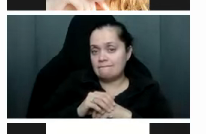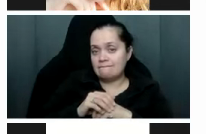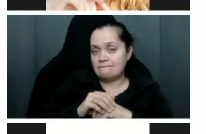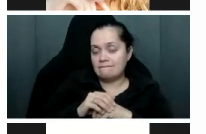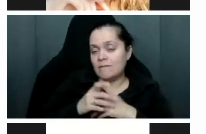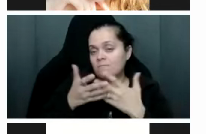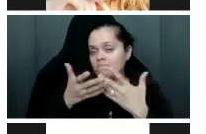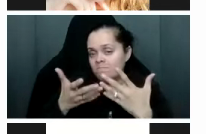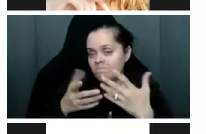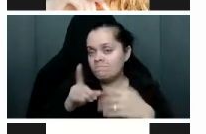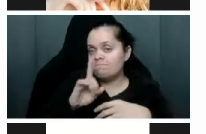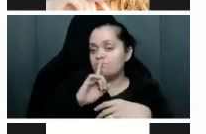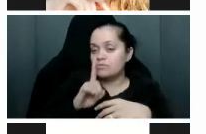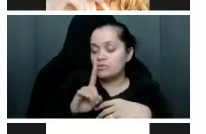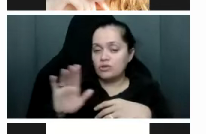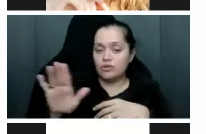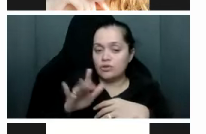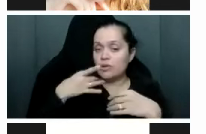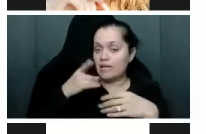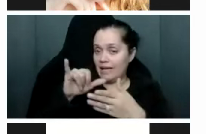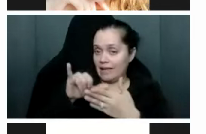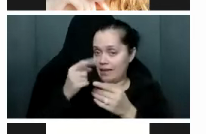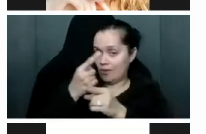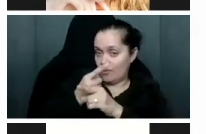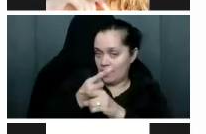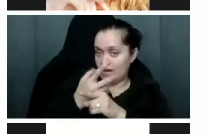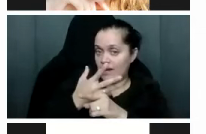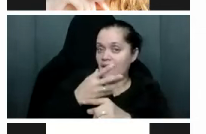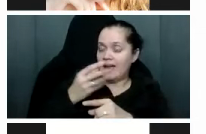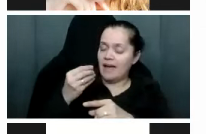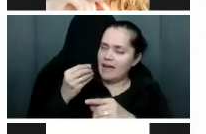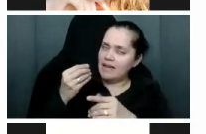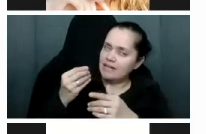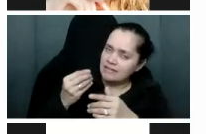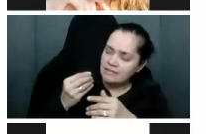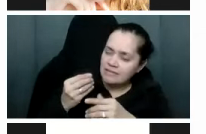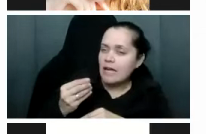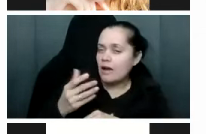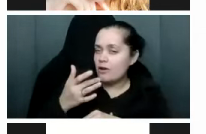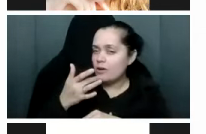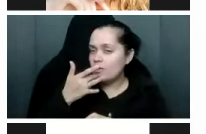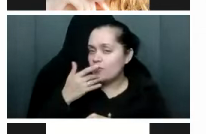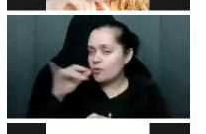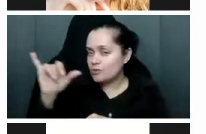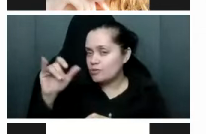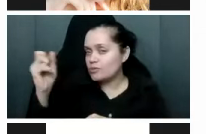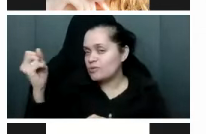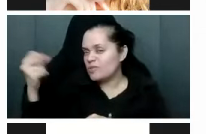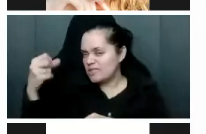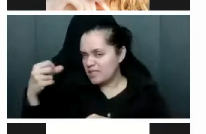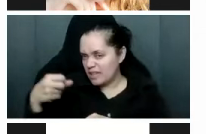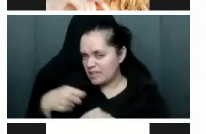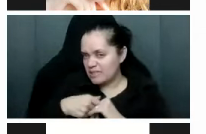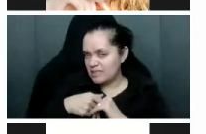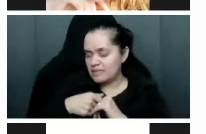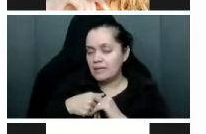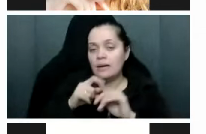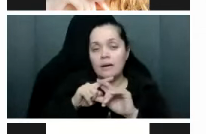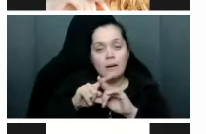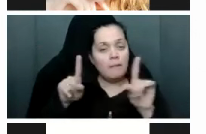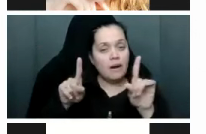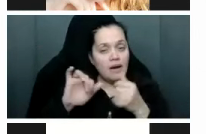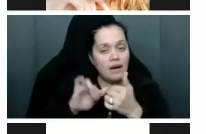Well, I'm sure that's what you all would like. And yeah, I would prefer that too. Yes. But how